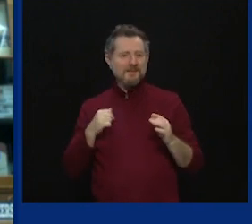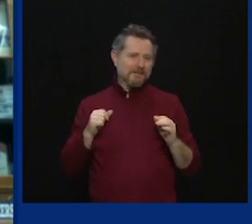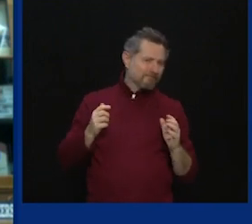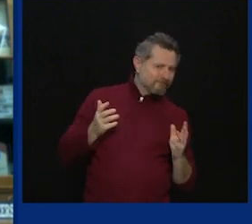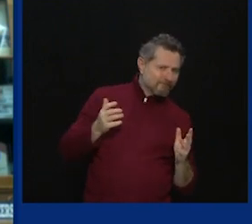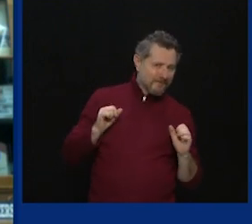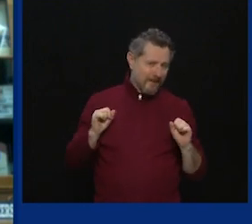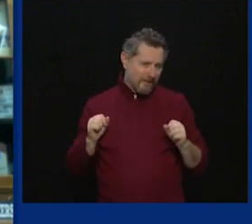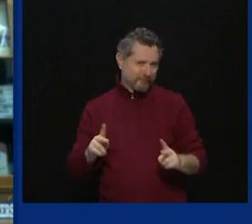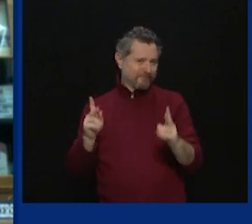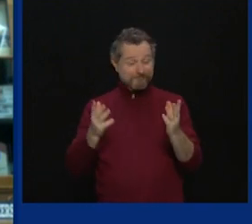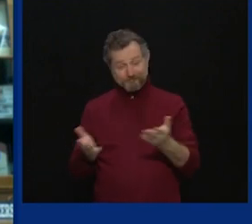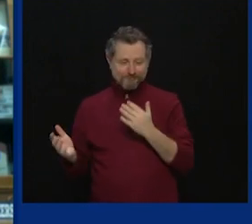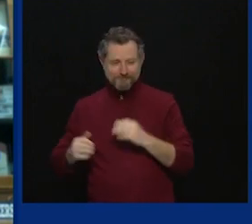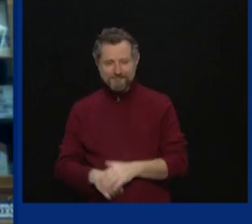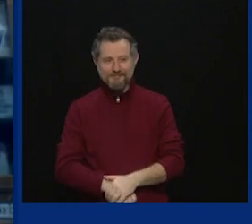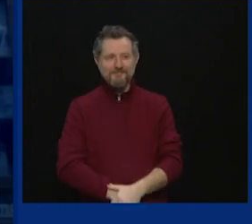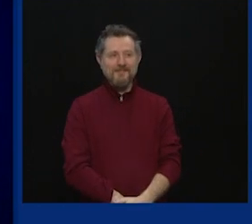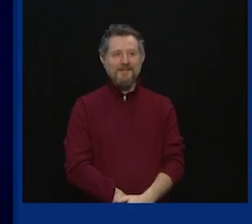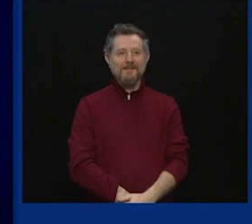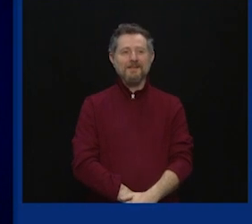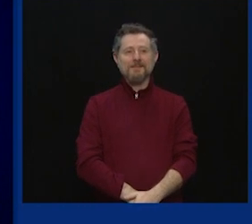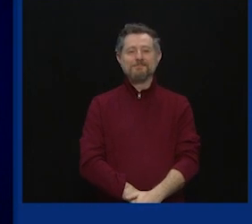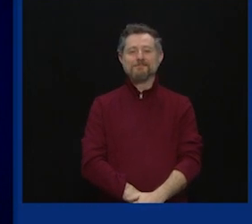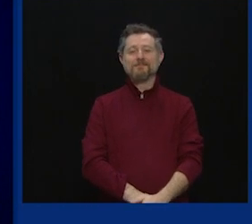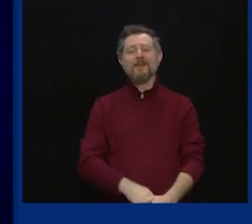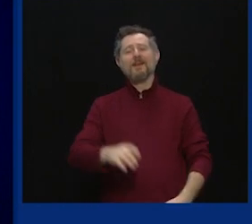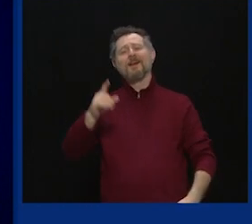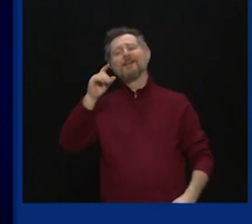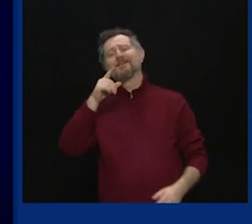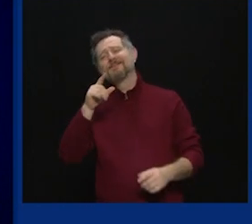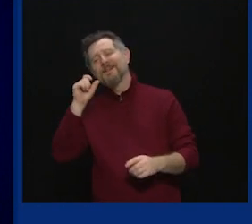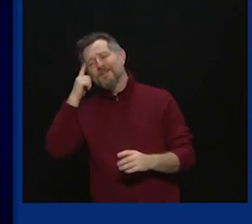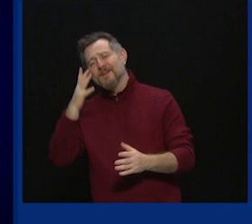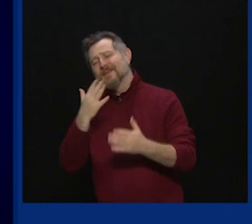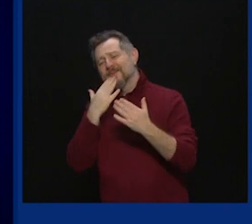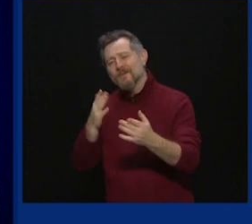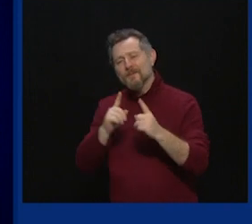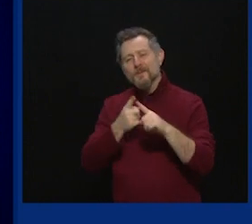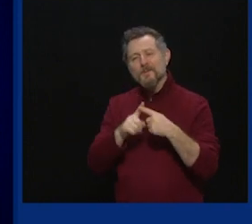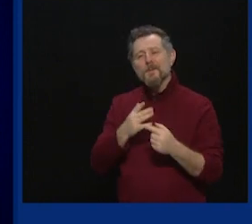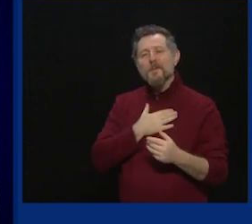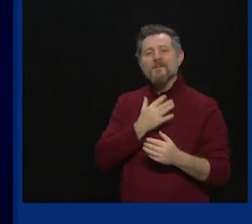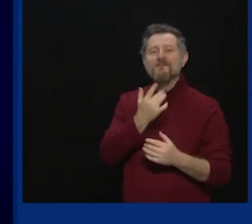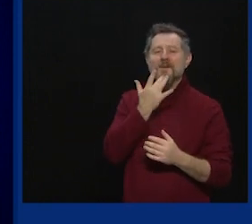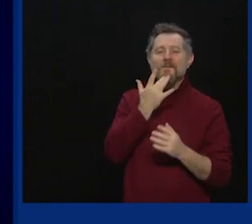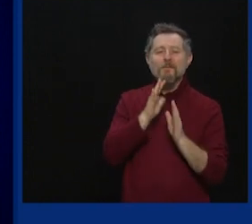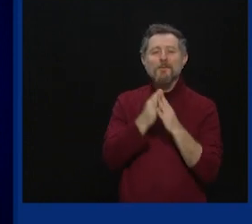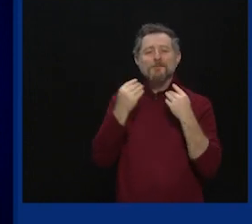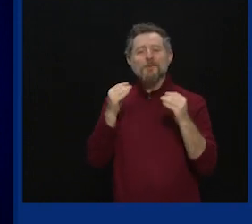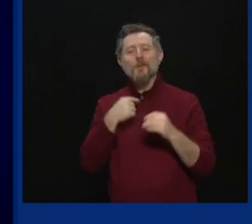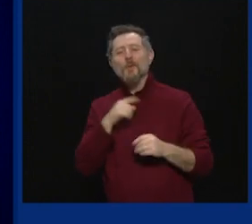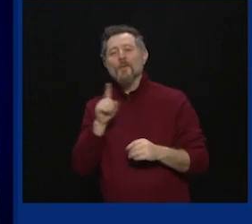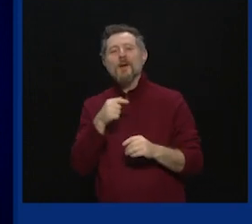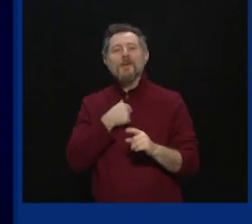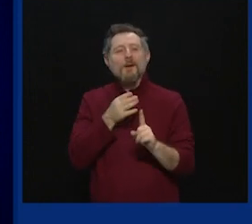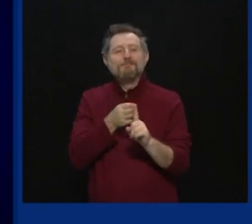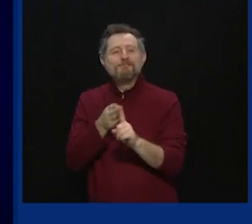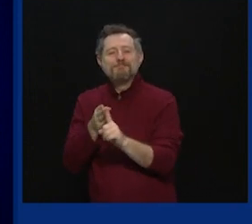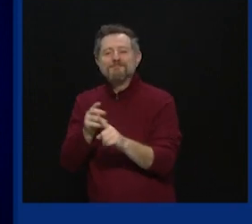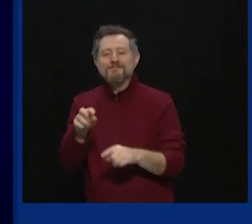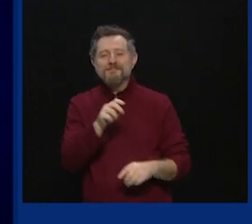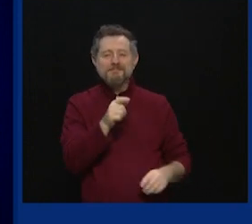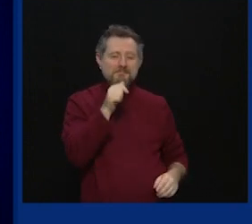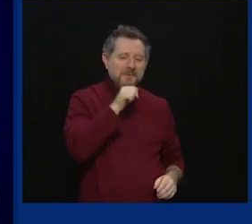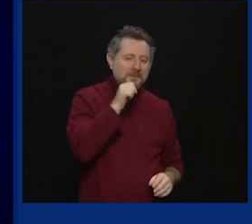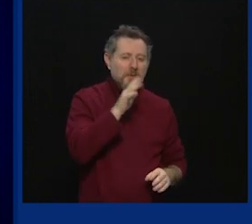and to all my friends, my favorite bookstores and all the locations we frequent when I visit. I'll be back and tell them to hang in there. Thank you very much. Now